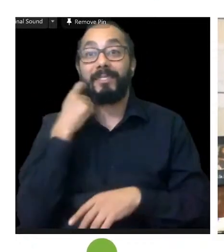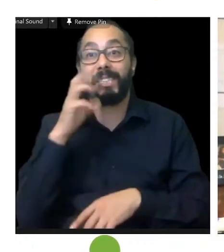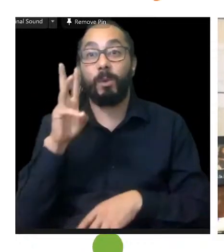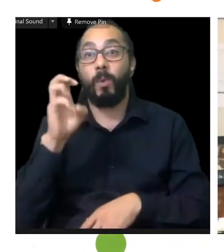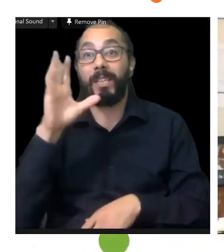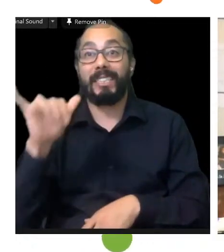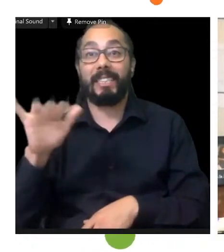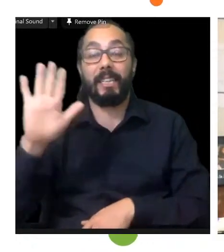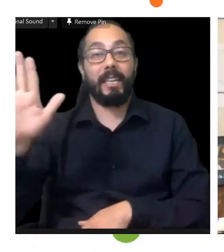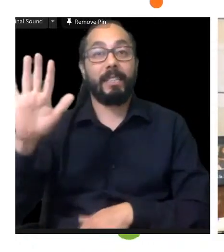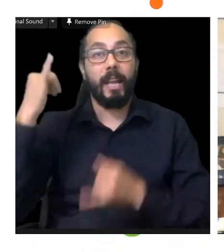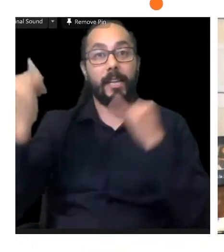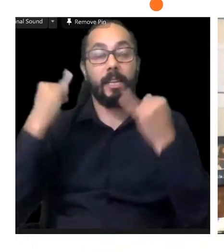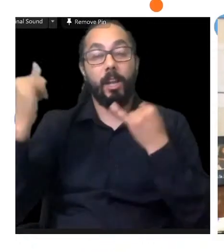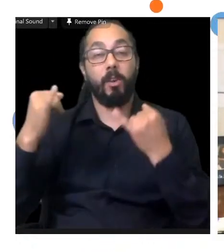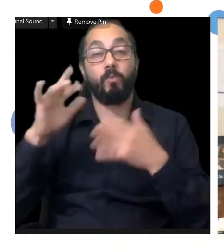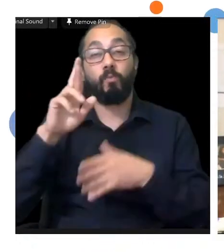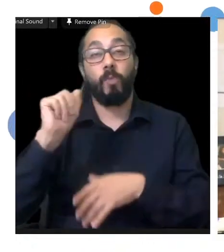that's fantastic.